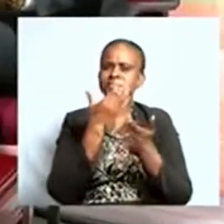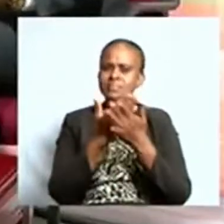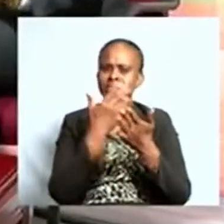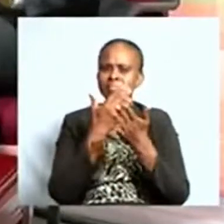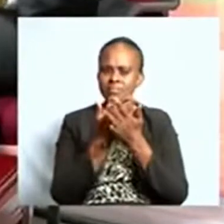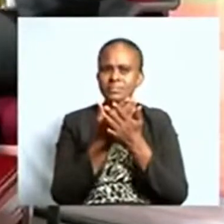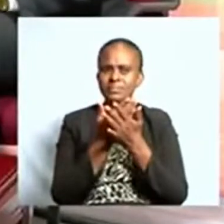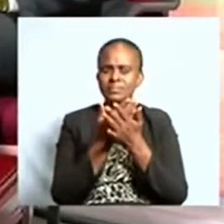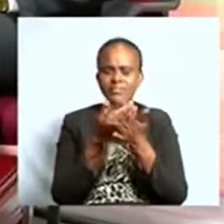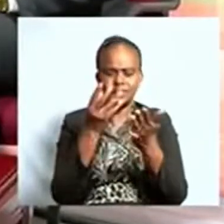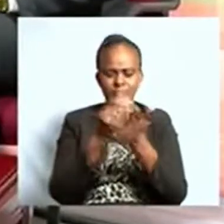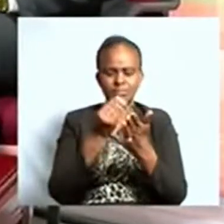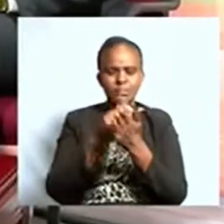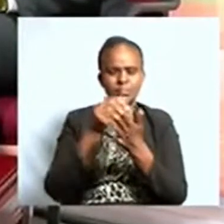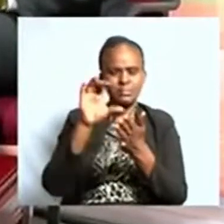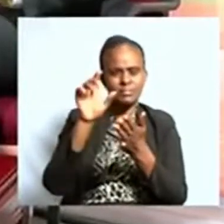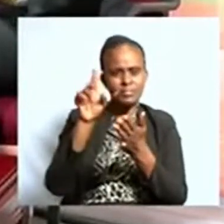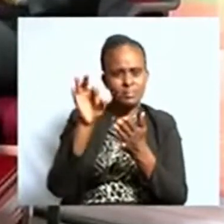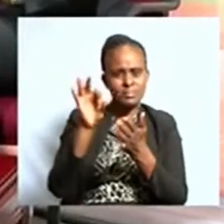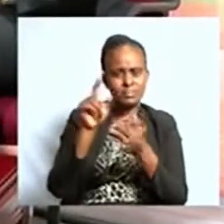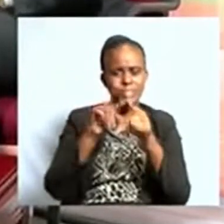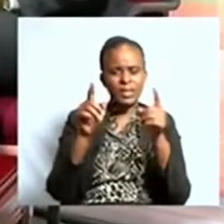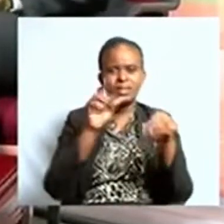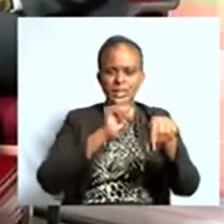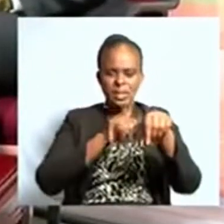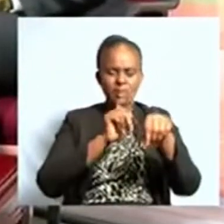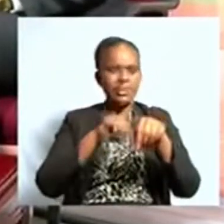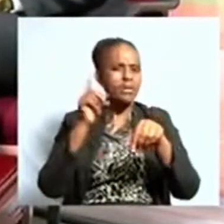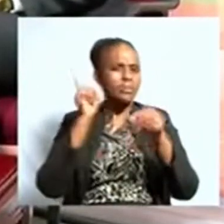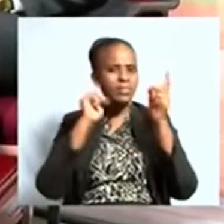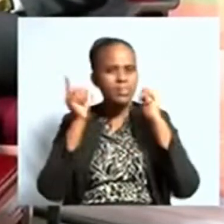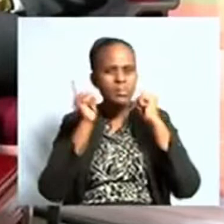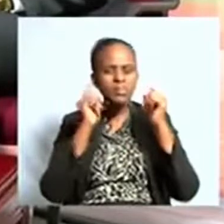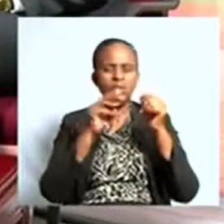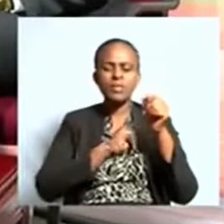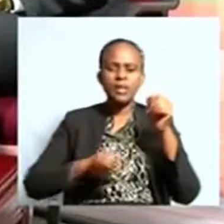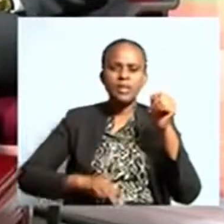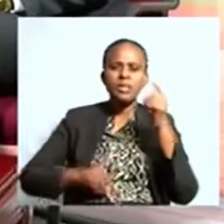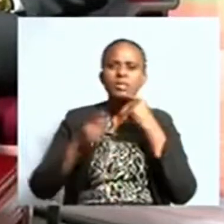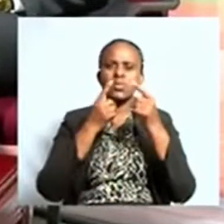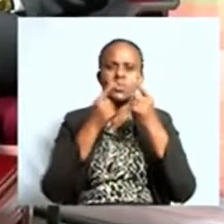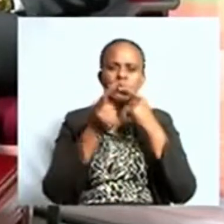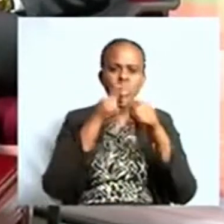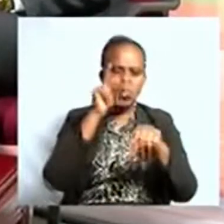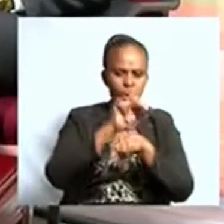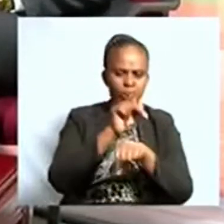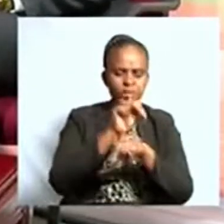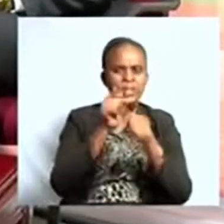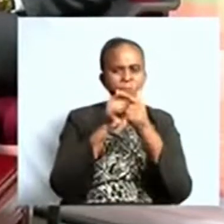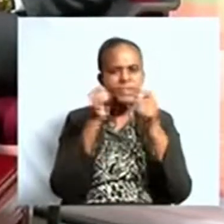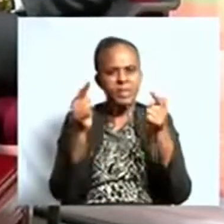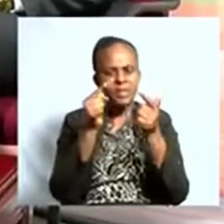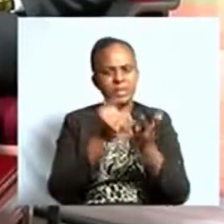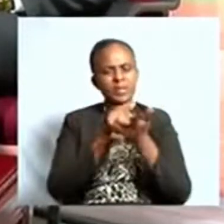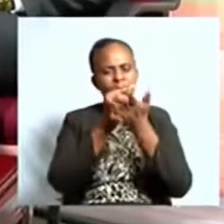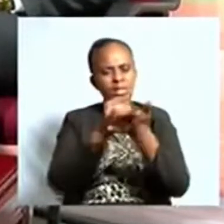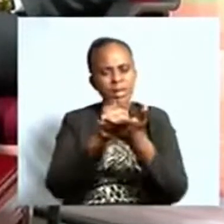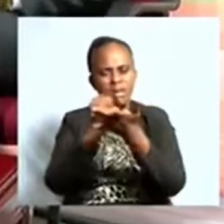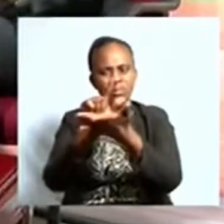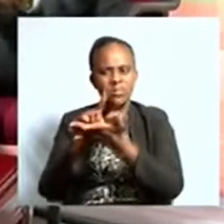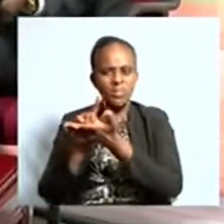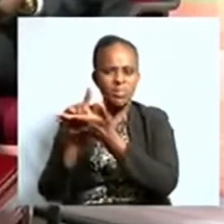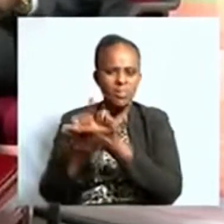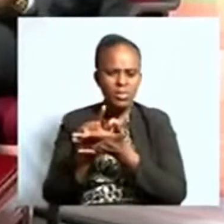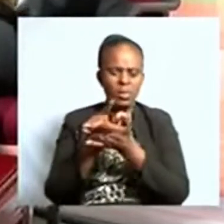amount in terms of CDF, but many of the times we hear members talking about major projects, giving grants, loans,